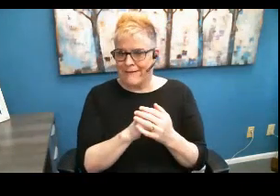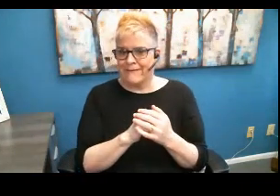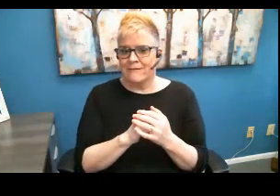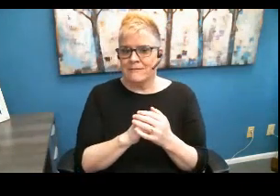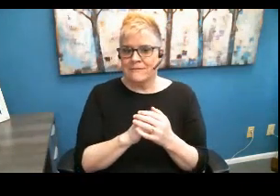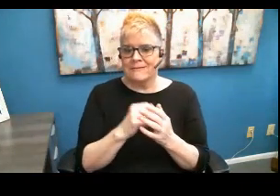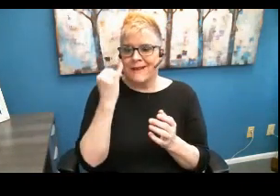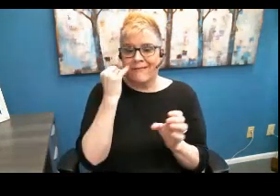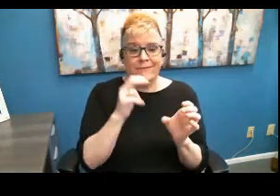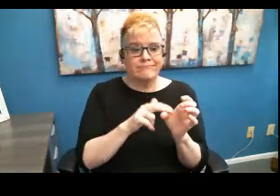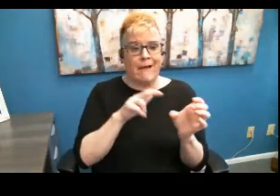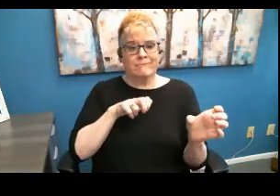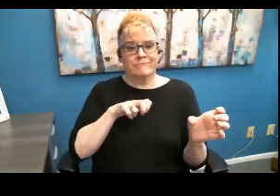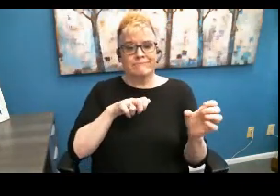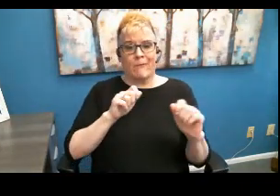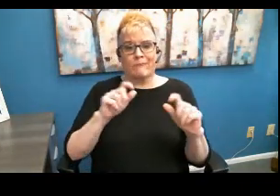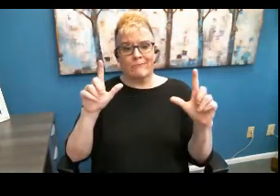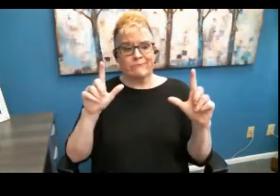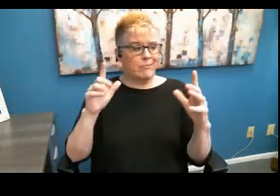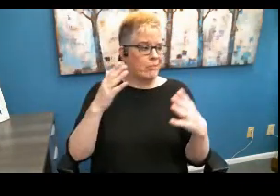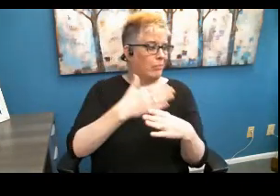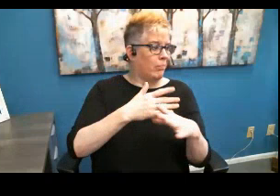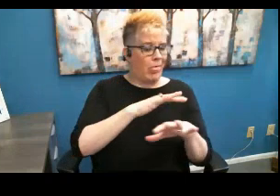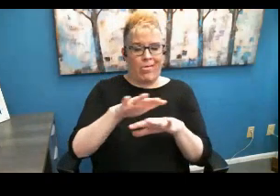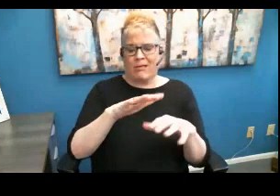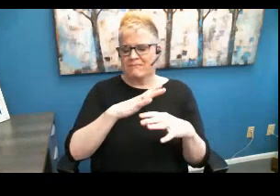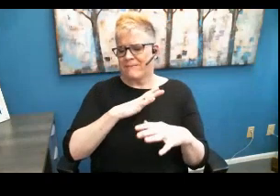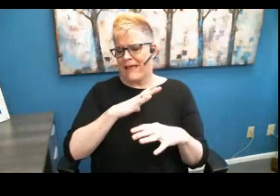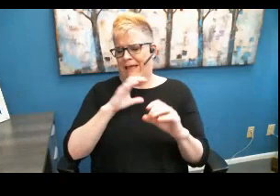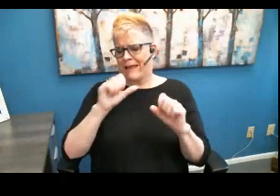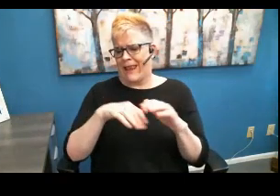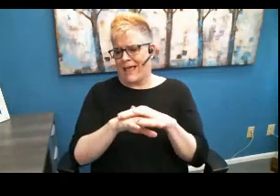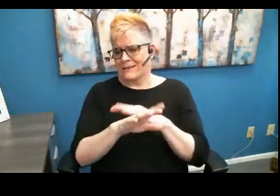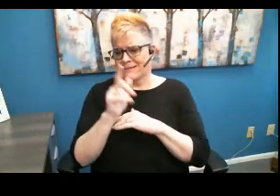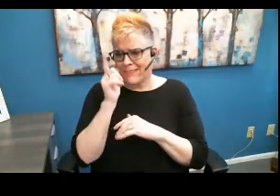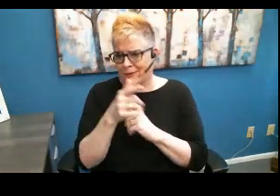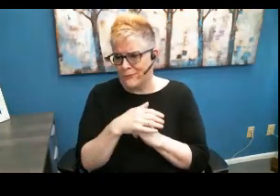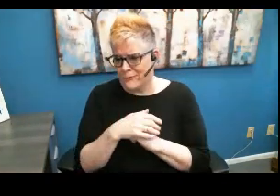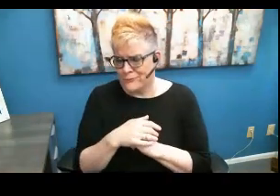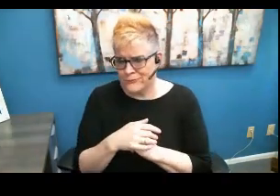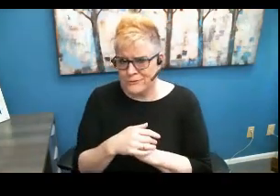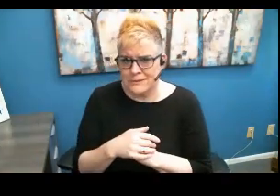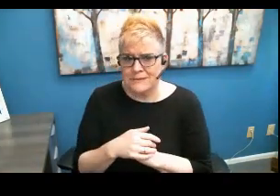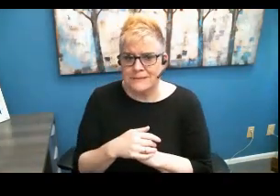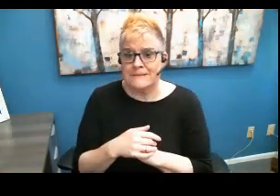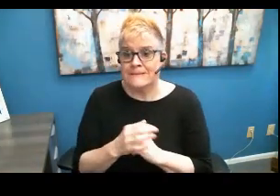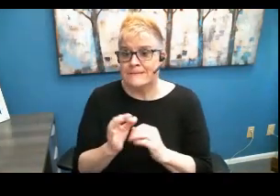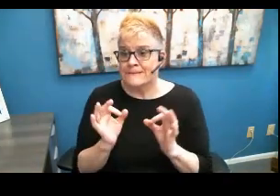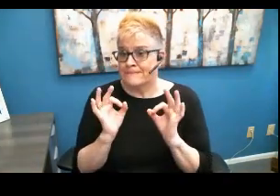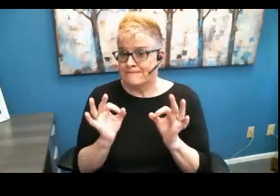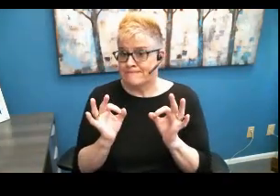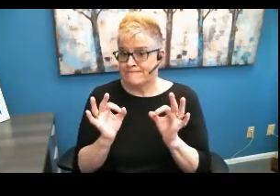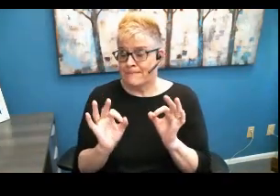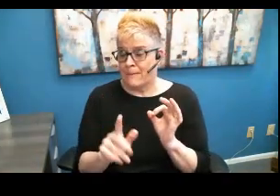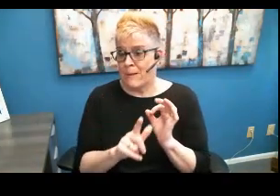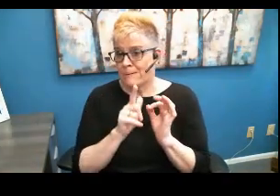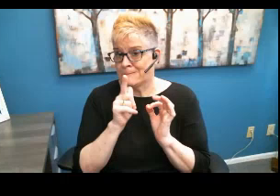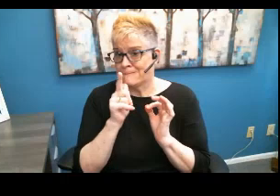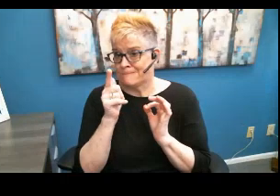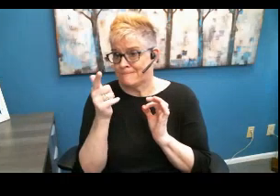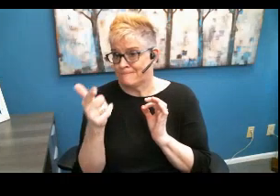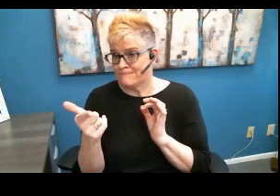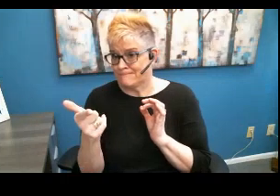off, no big deal. You can access those materials later on as well. So without further ado, I'm going to pass things over